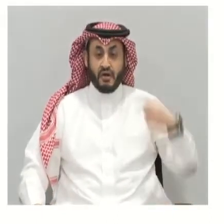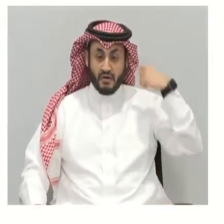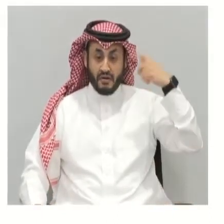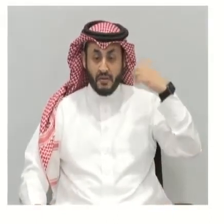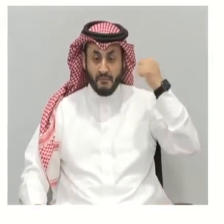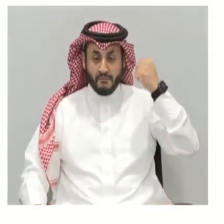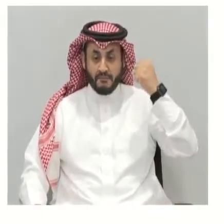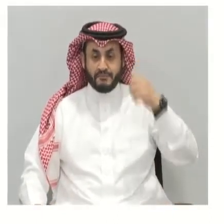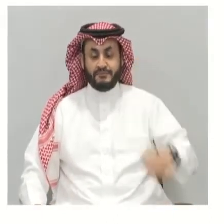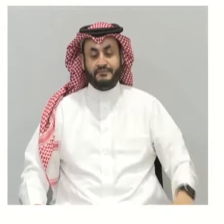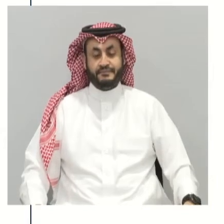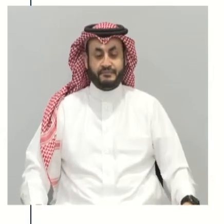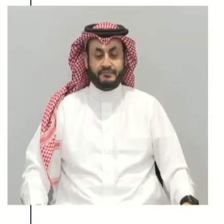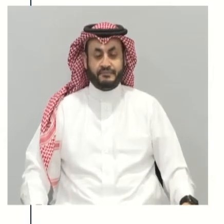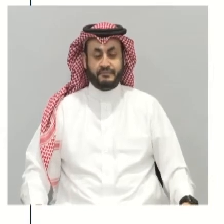power.